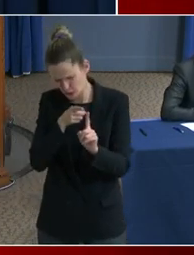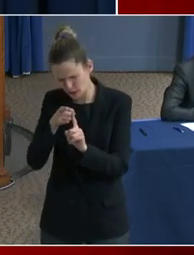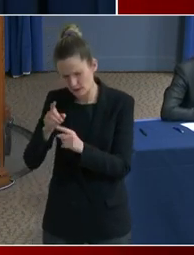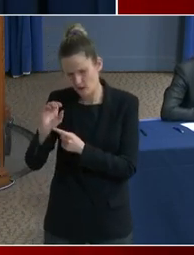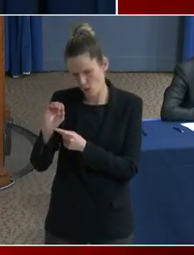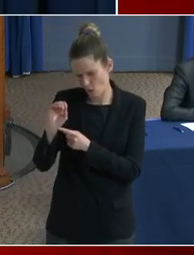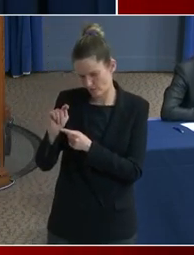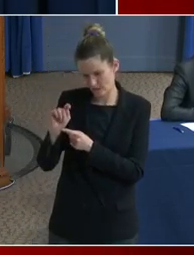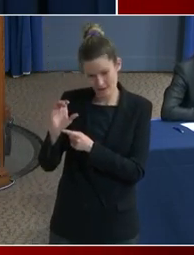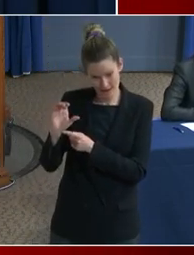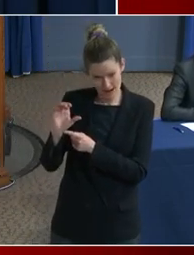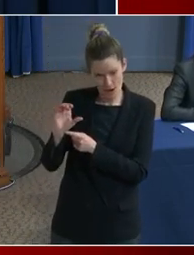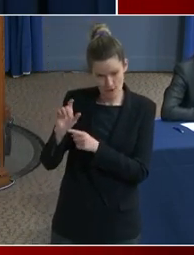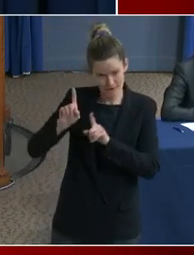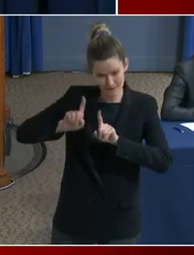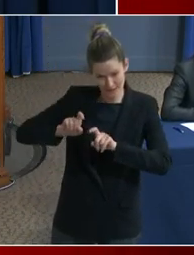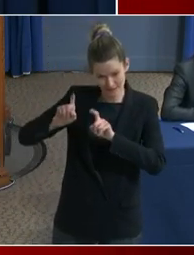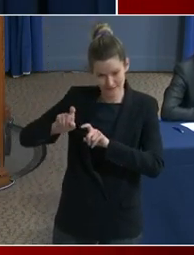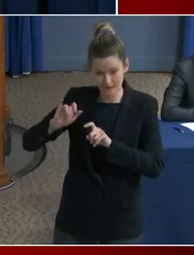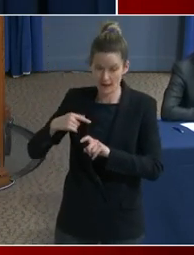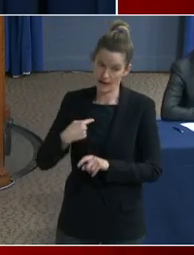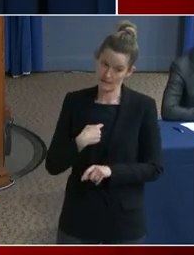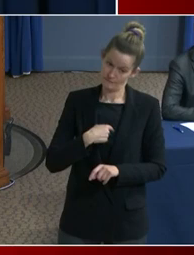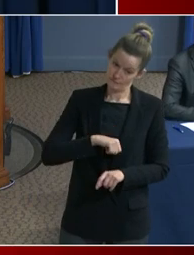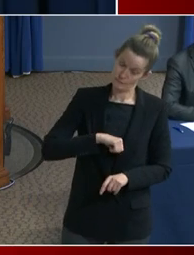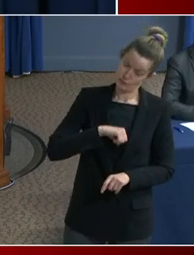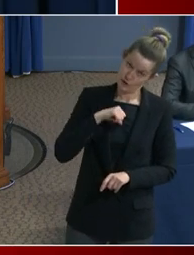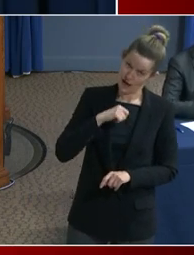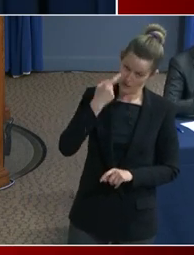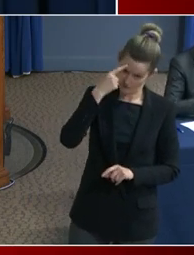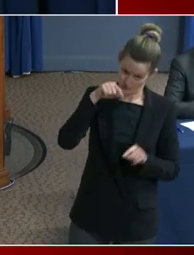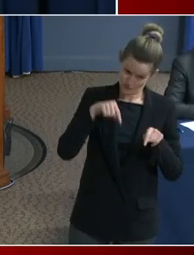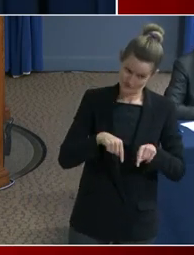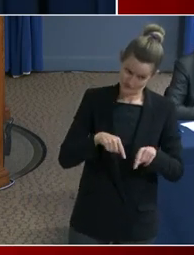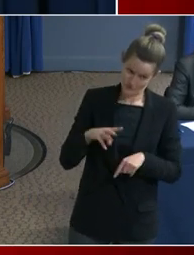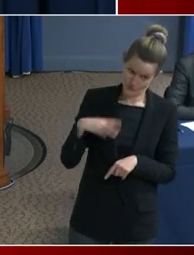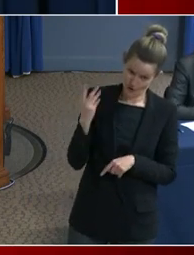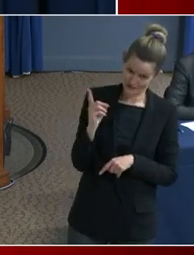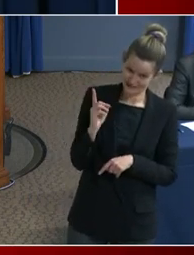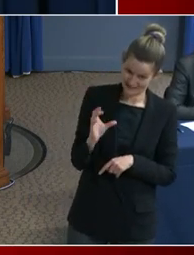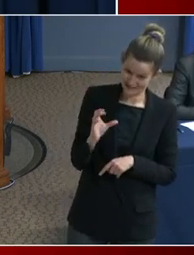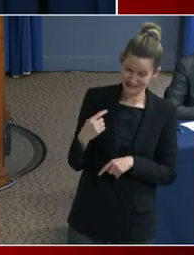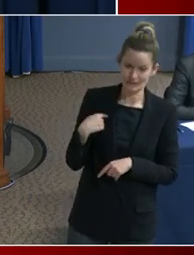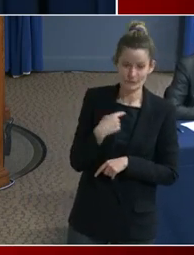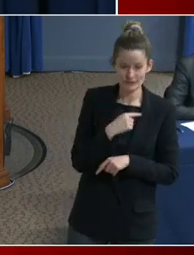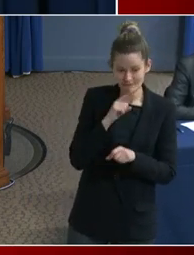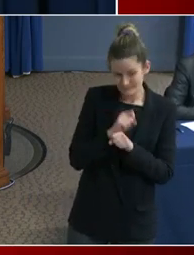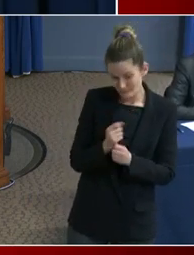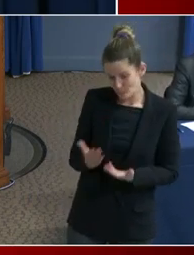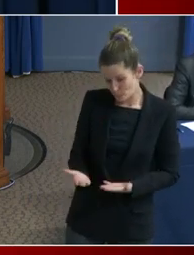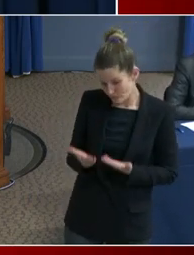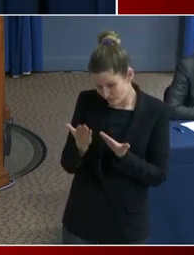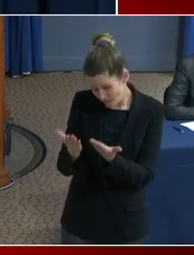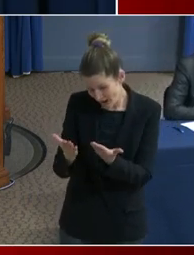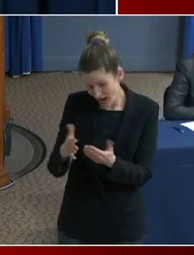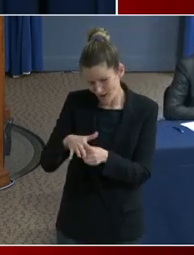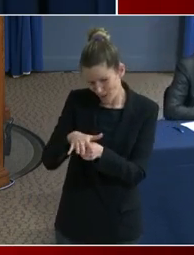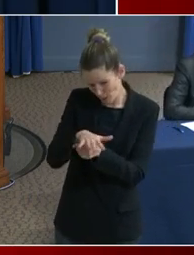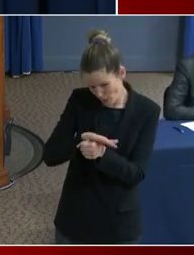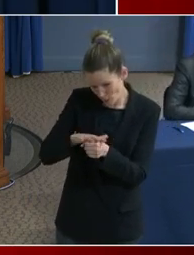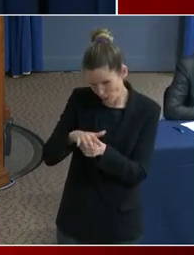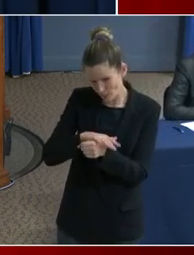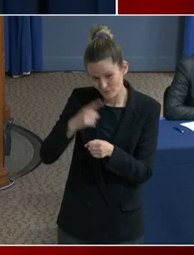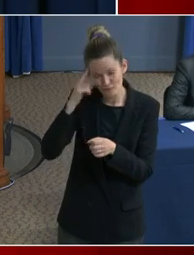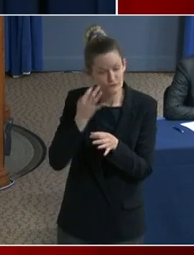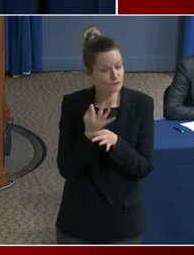of the things I'm most proud about for DC is that we have provided the COVID-19 testing for free